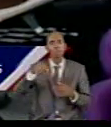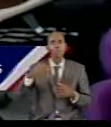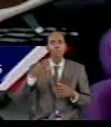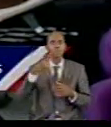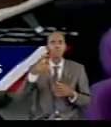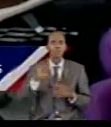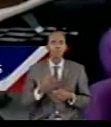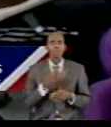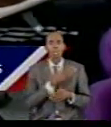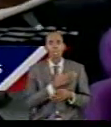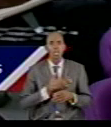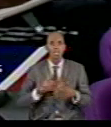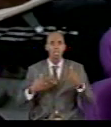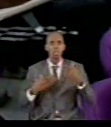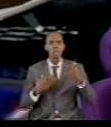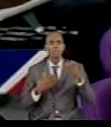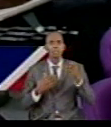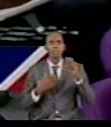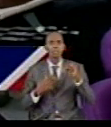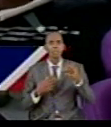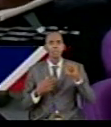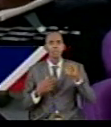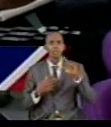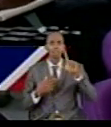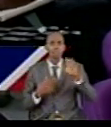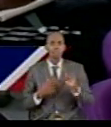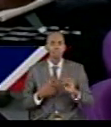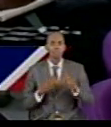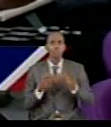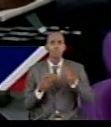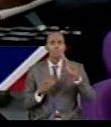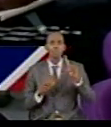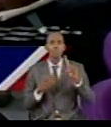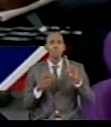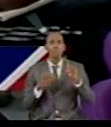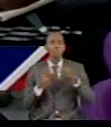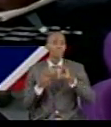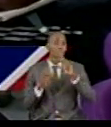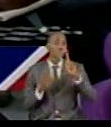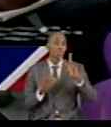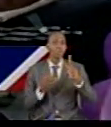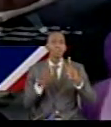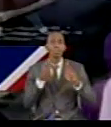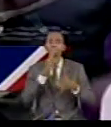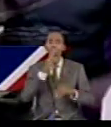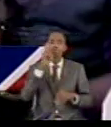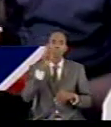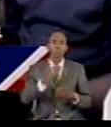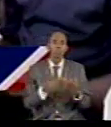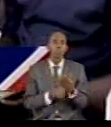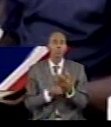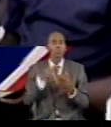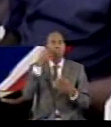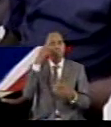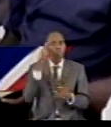Number two, the sure gospel for justification by